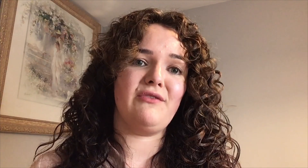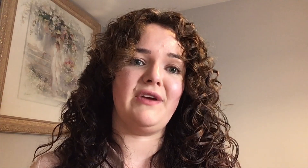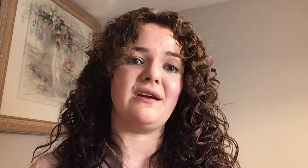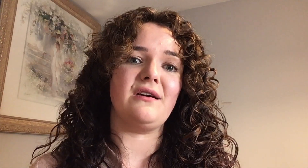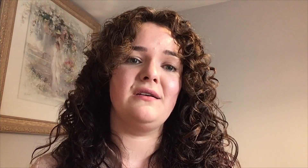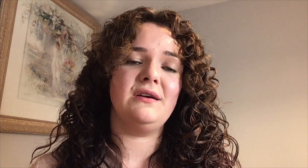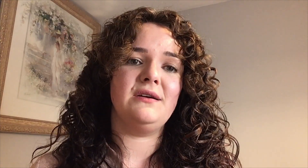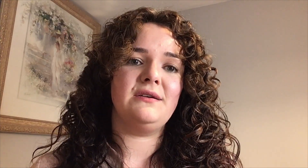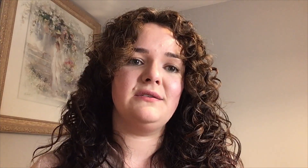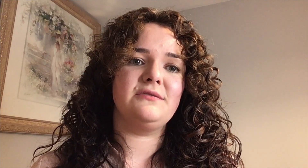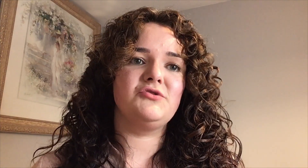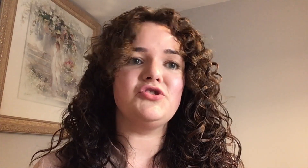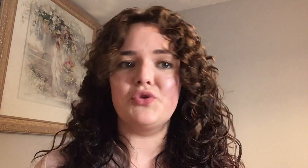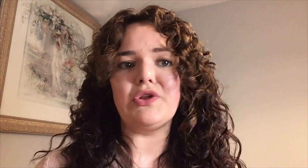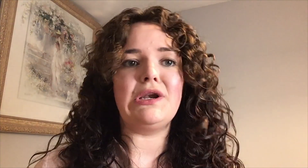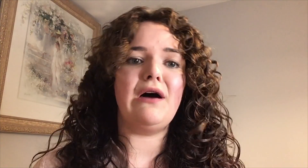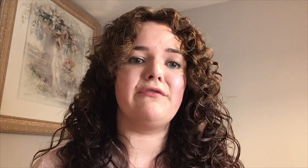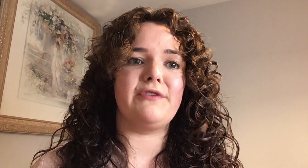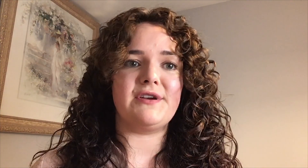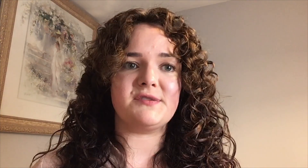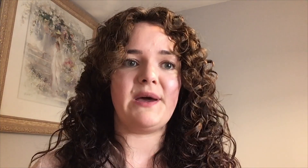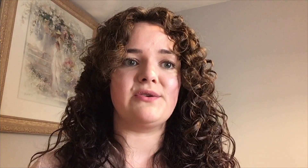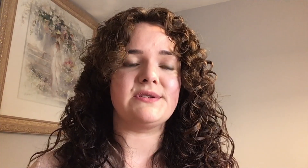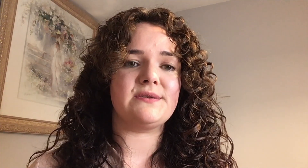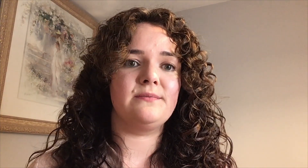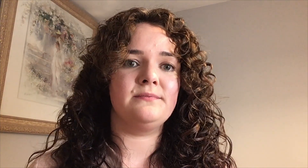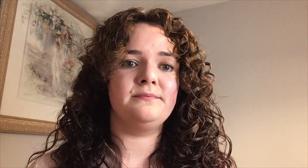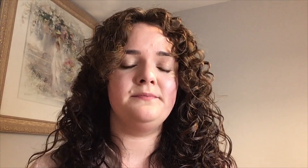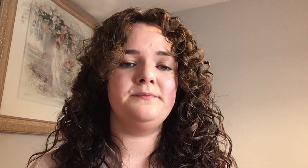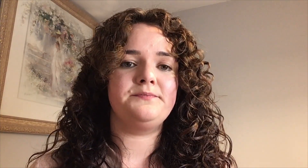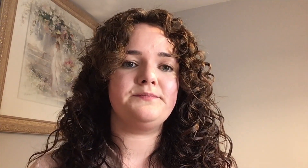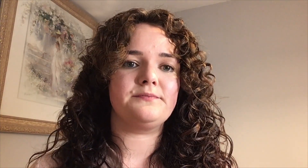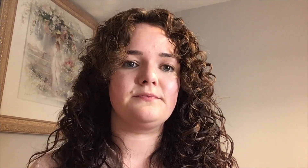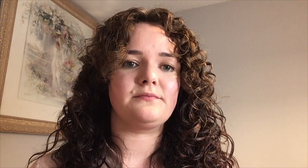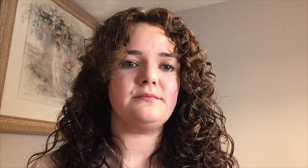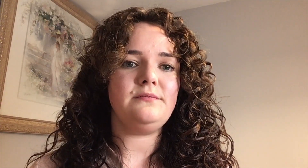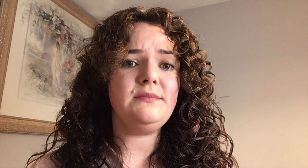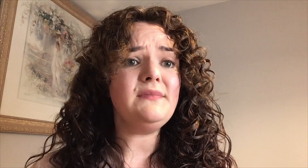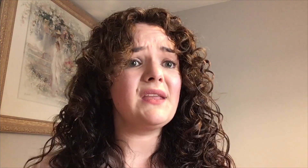left ring finger to show their love for their spouse.